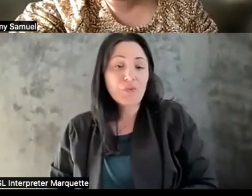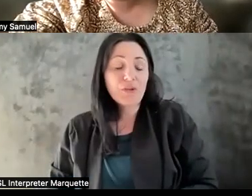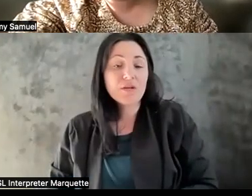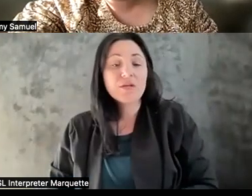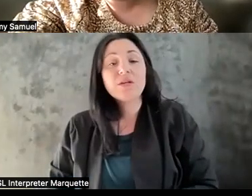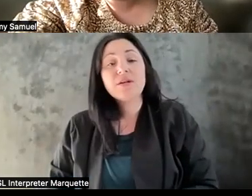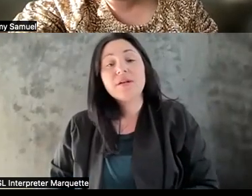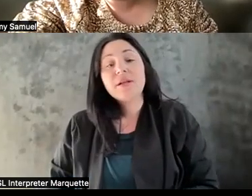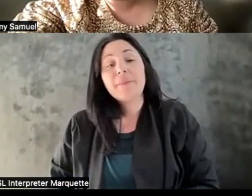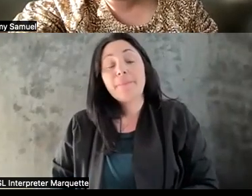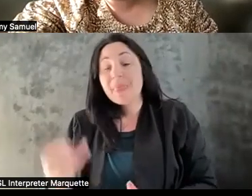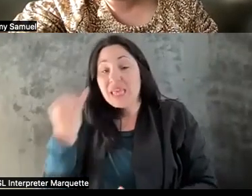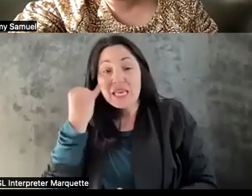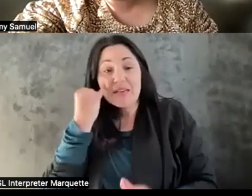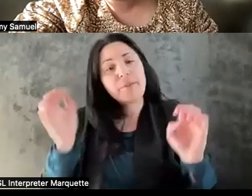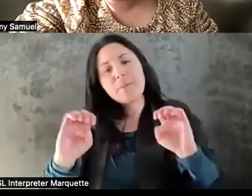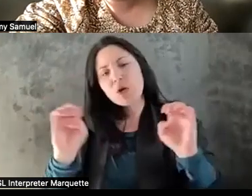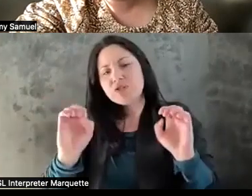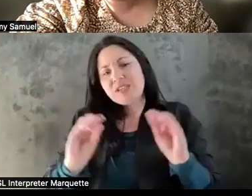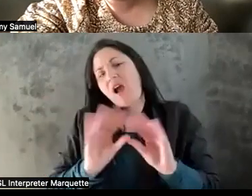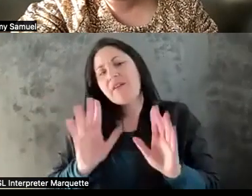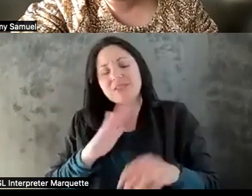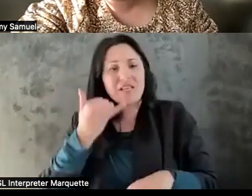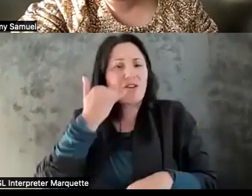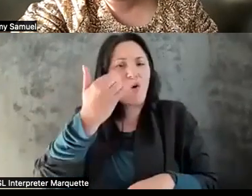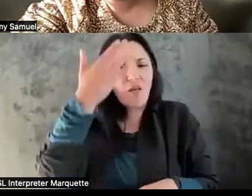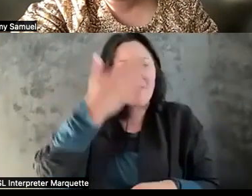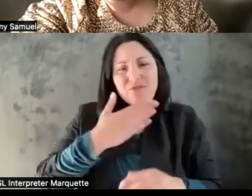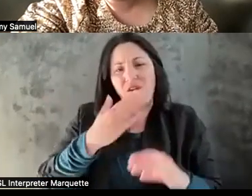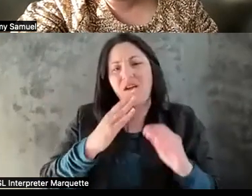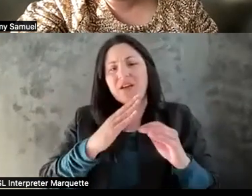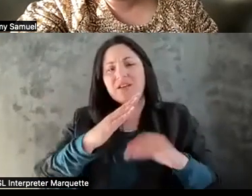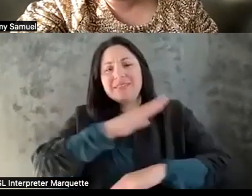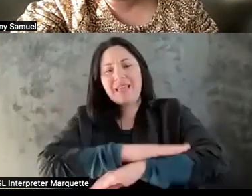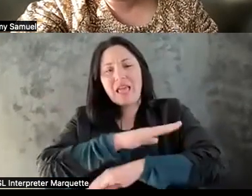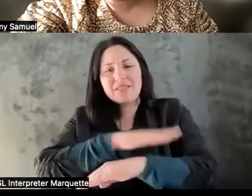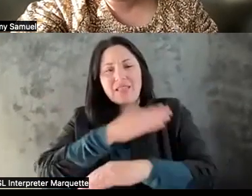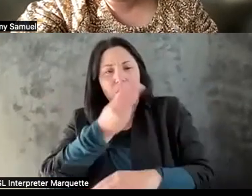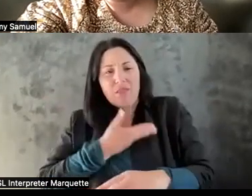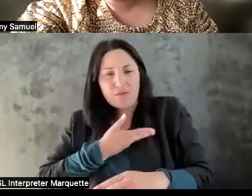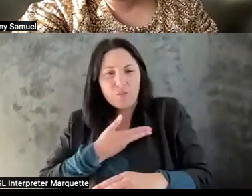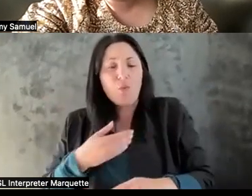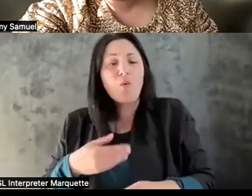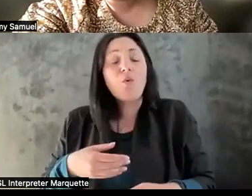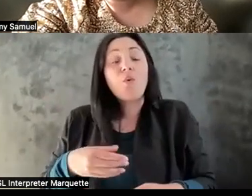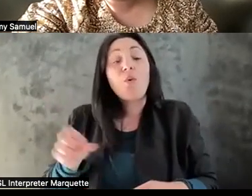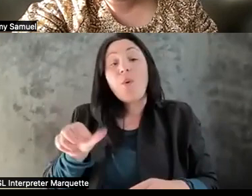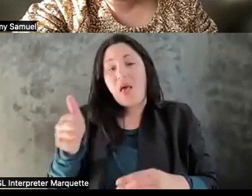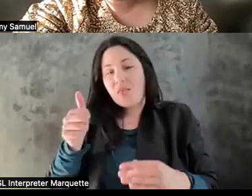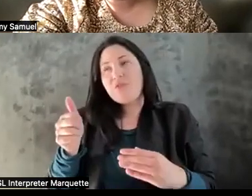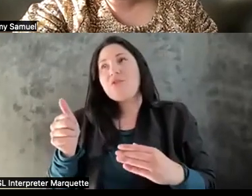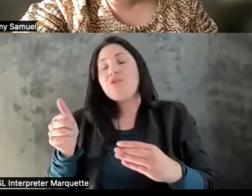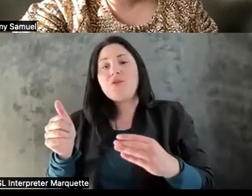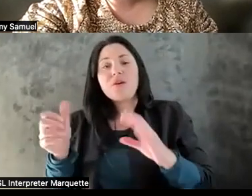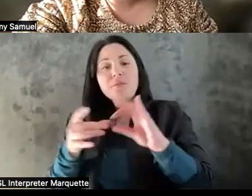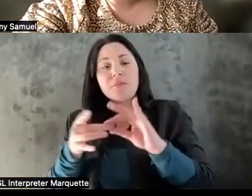an emergency, obviously call the front office and they can let us know. We also have something that's very important and you'll hear a lot about.